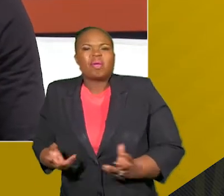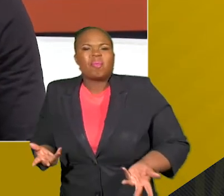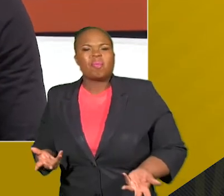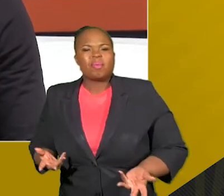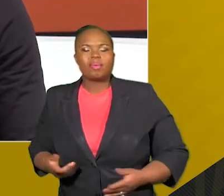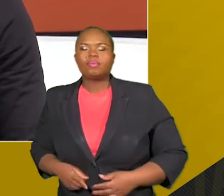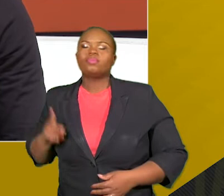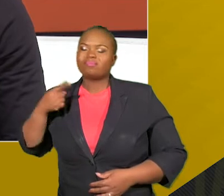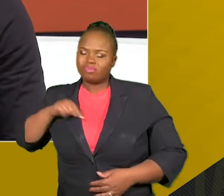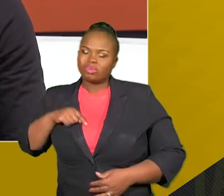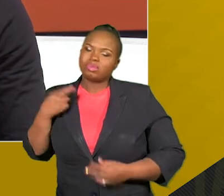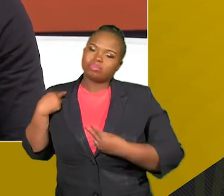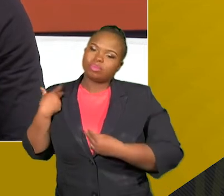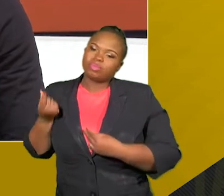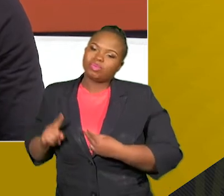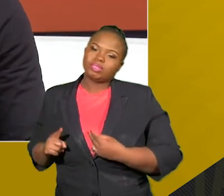problem,